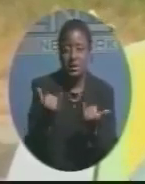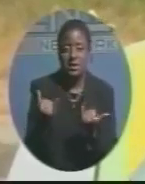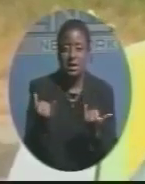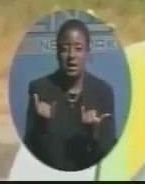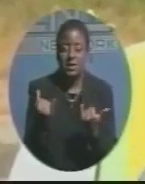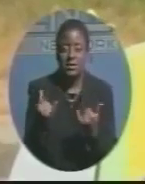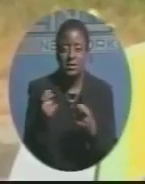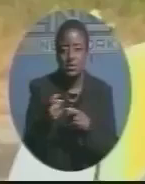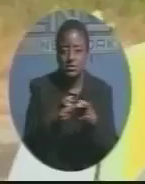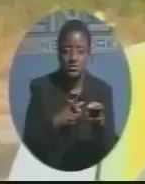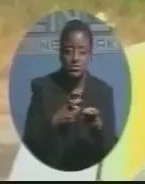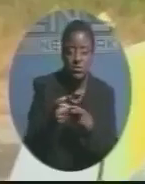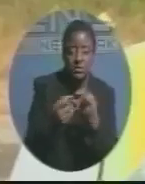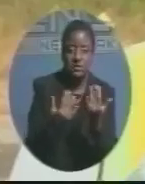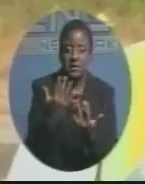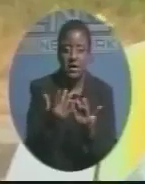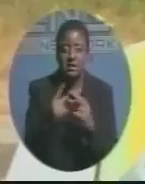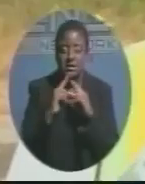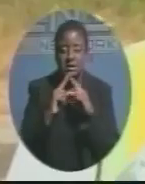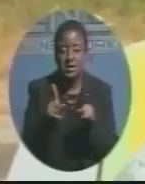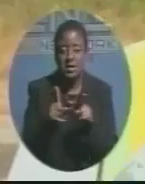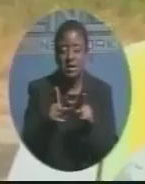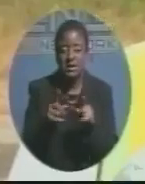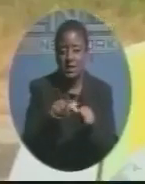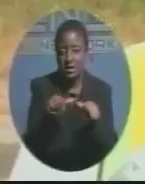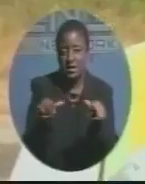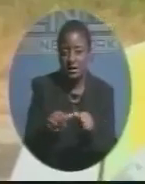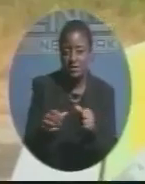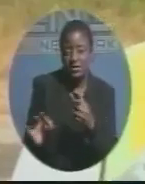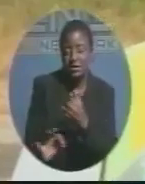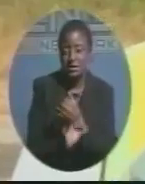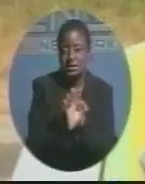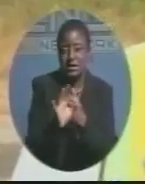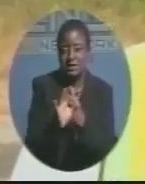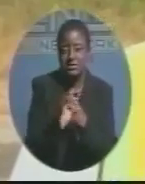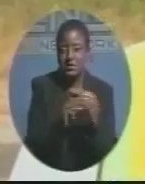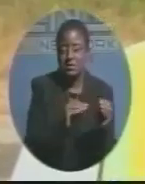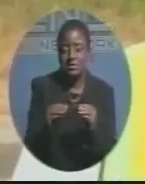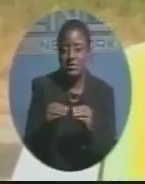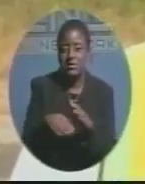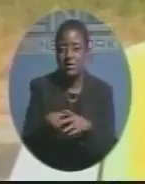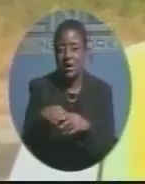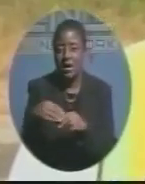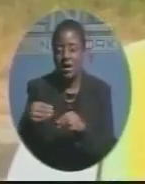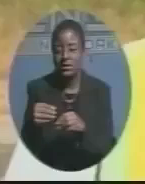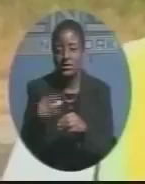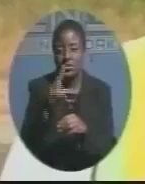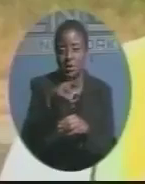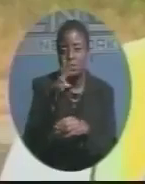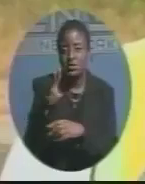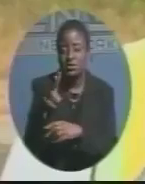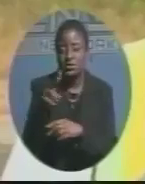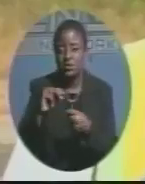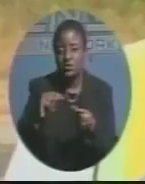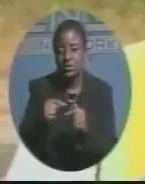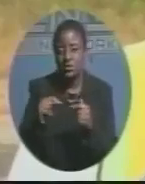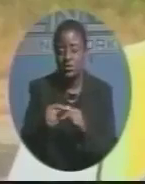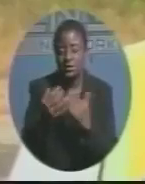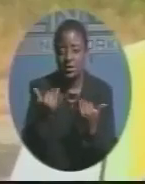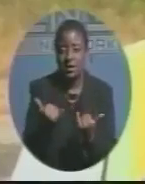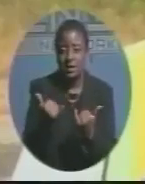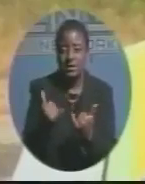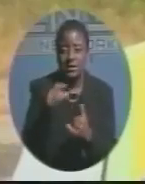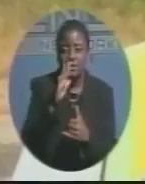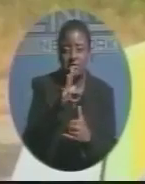declared the scene safe, and we are now doing rescue. We have moved out 22 walking wounded at this time, and we have